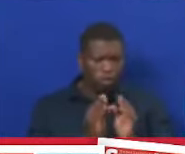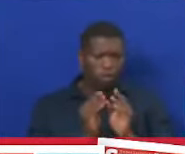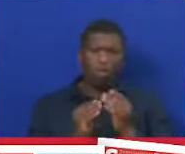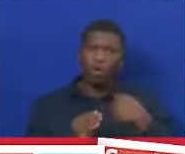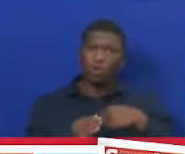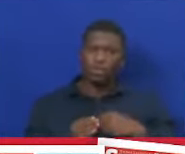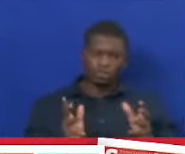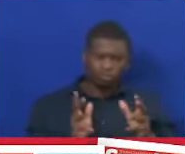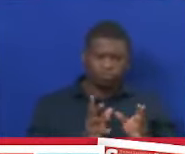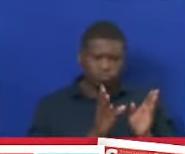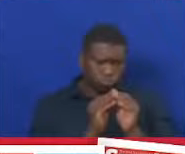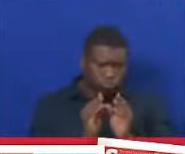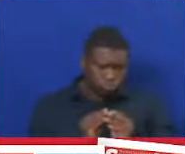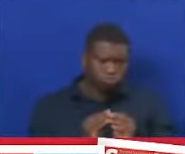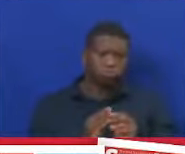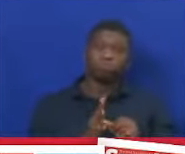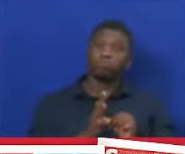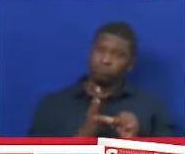the